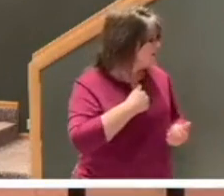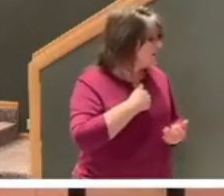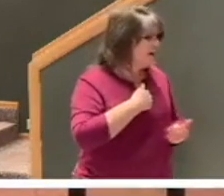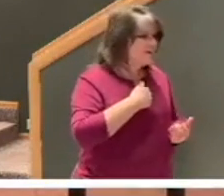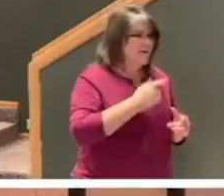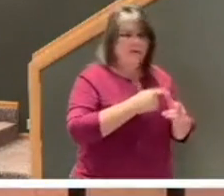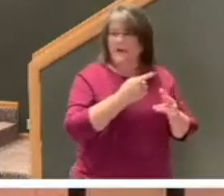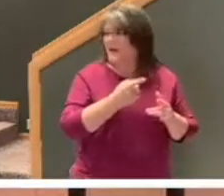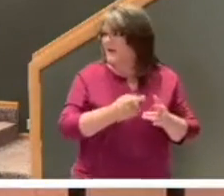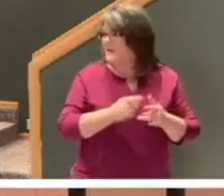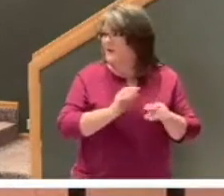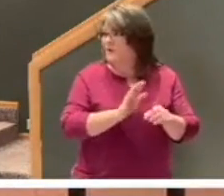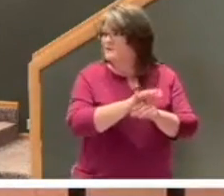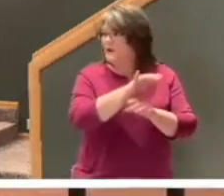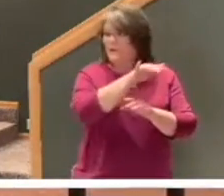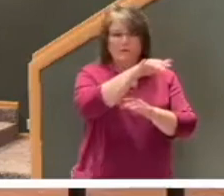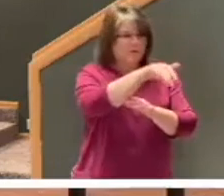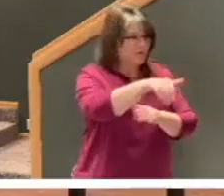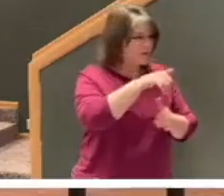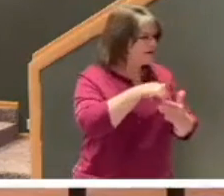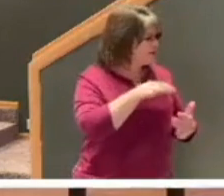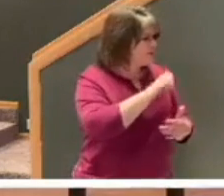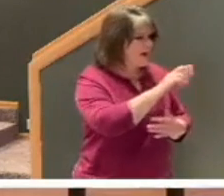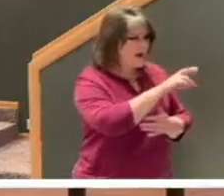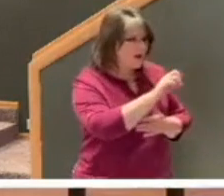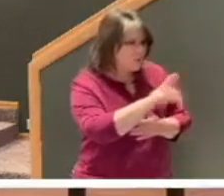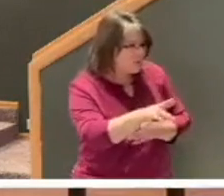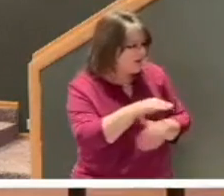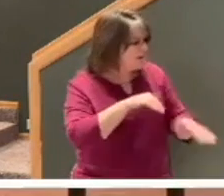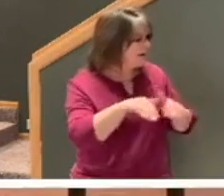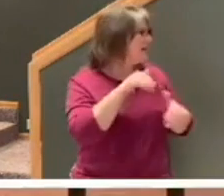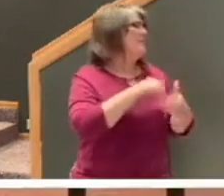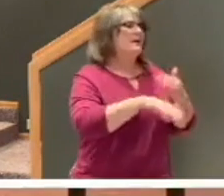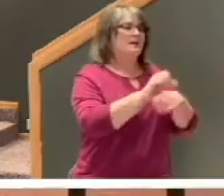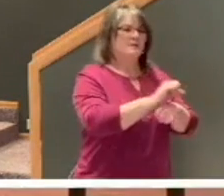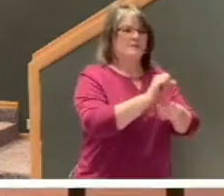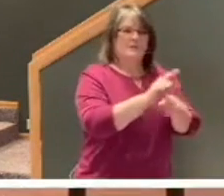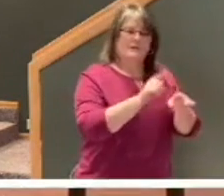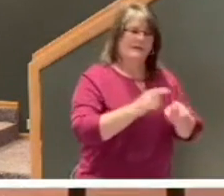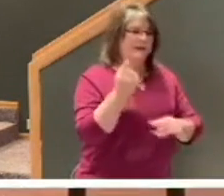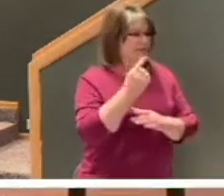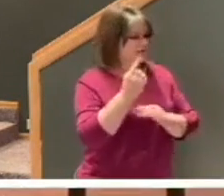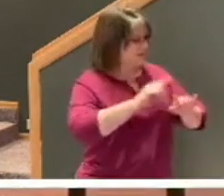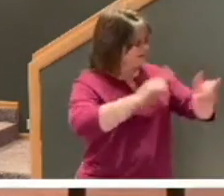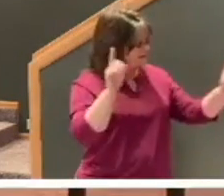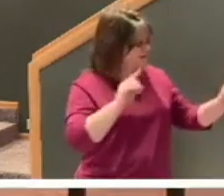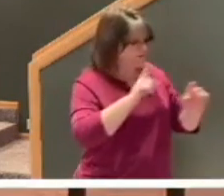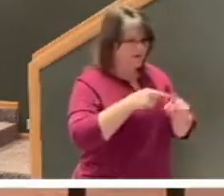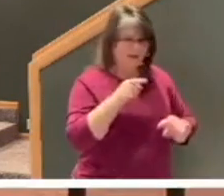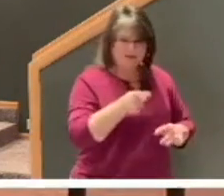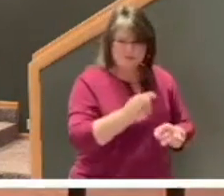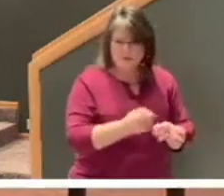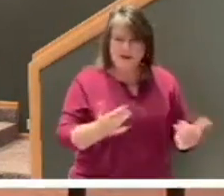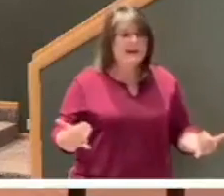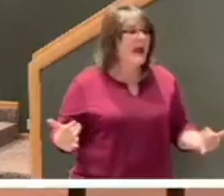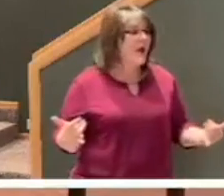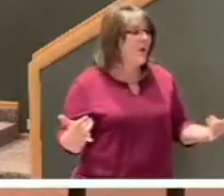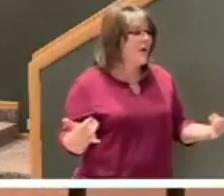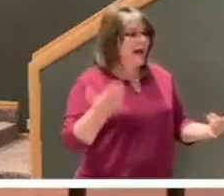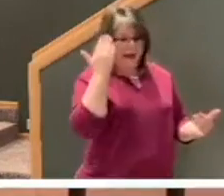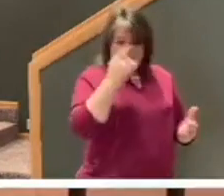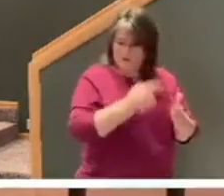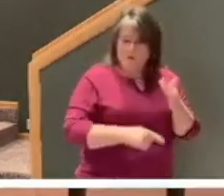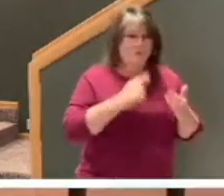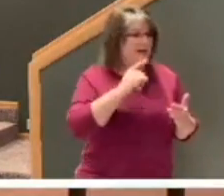then, oh, it's overflowing into my career, and I'm walking into work like, hey, there's something different about you right now. I don't know what